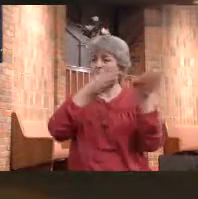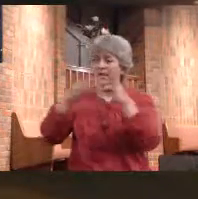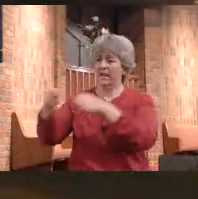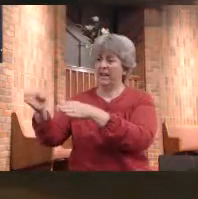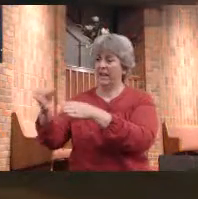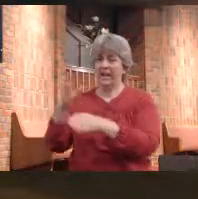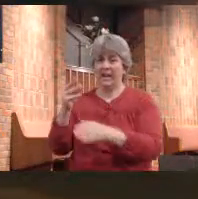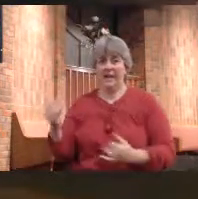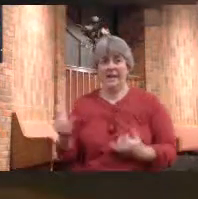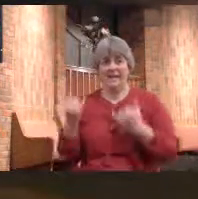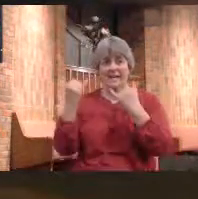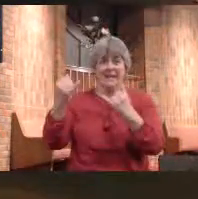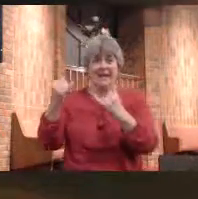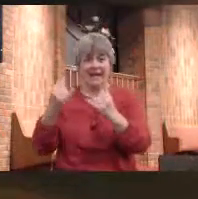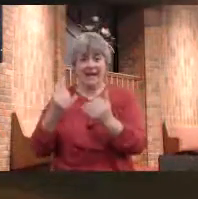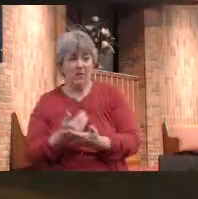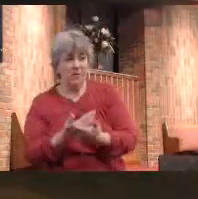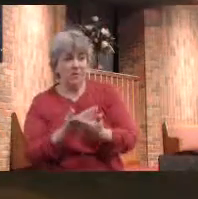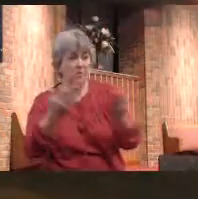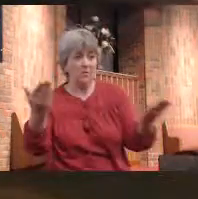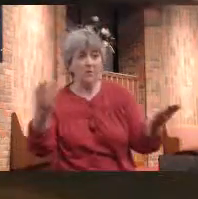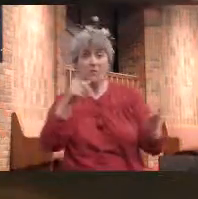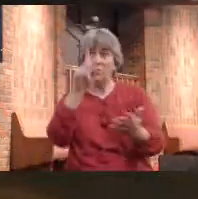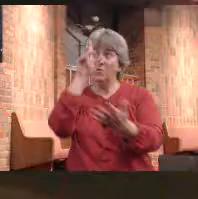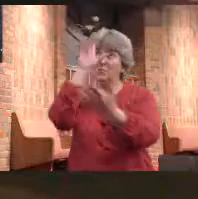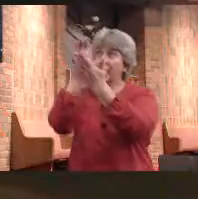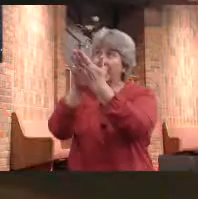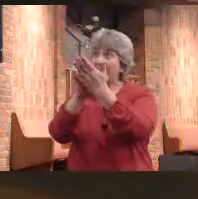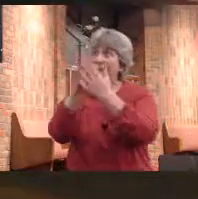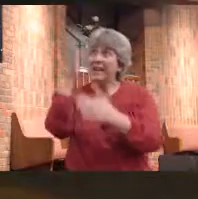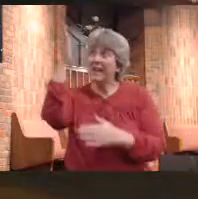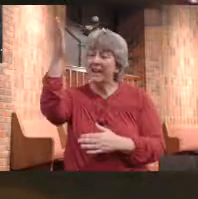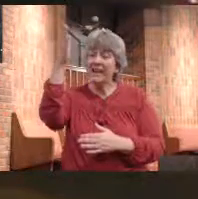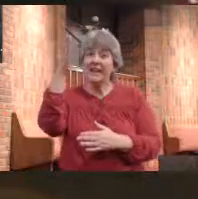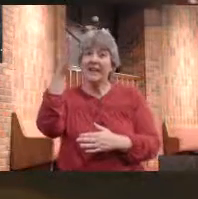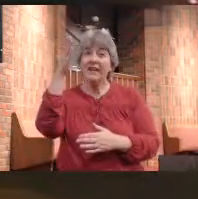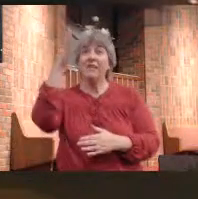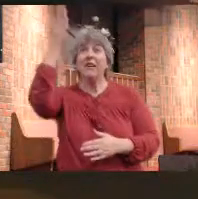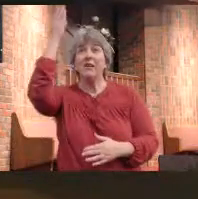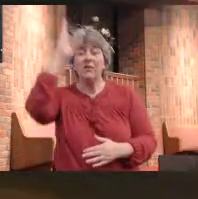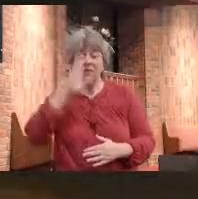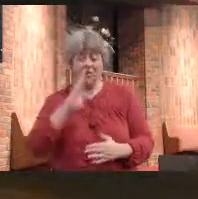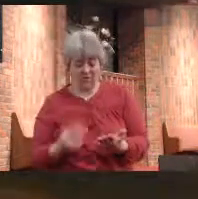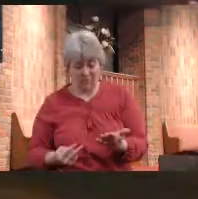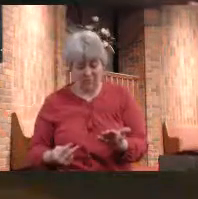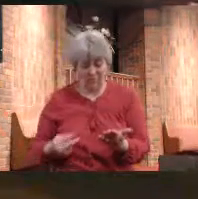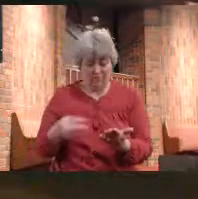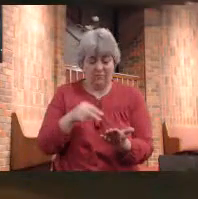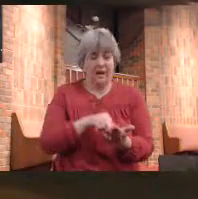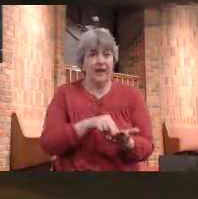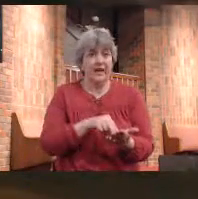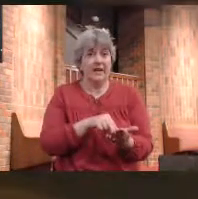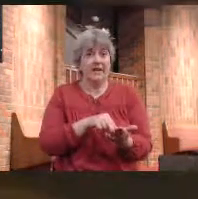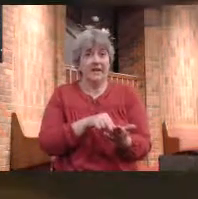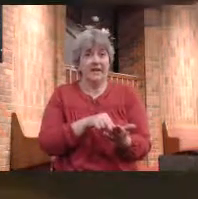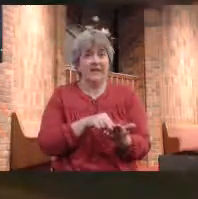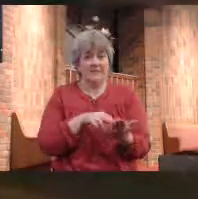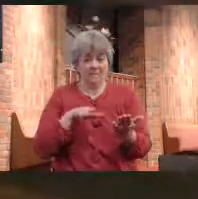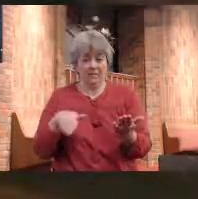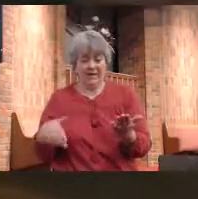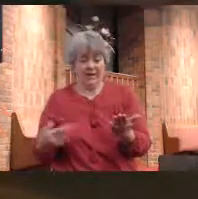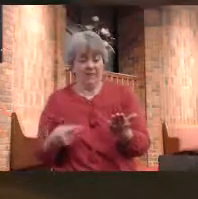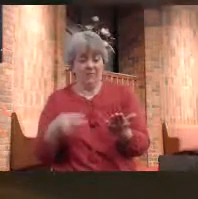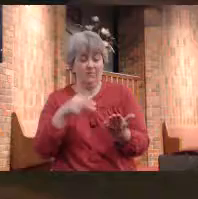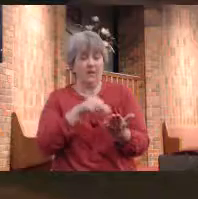him believe in God who raised him from the dead and gave him glory, so that your faith